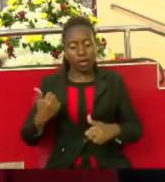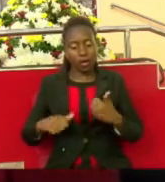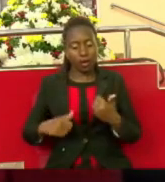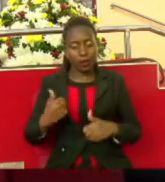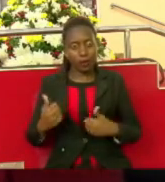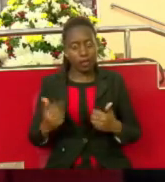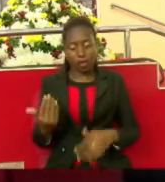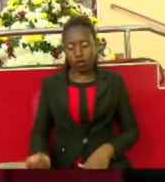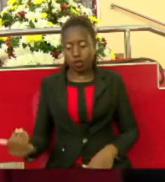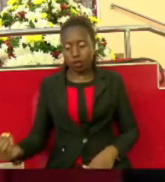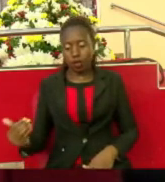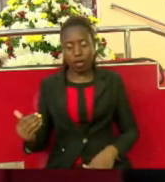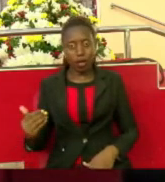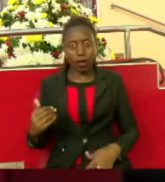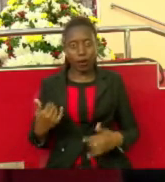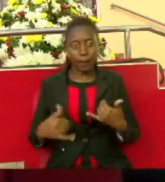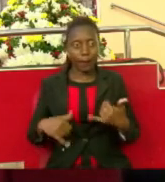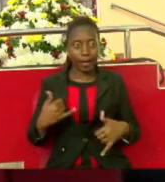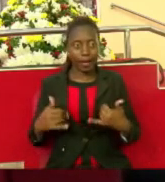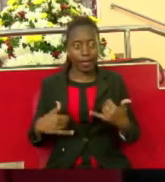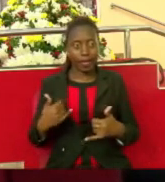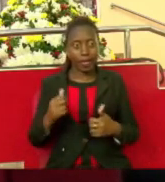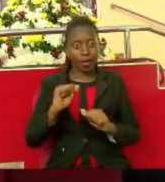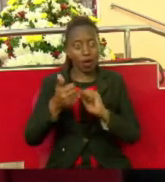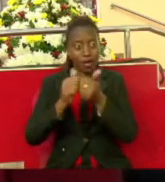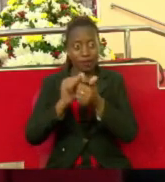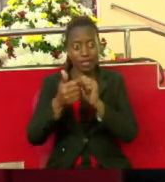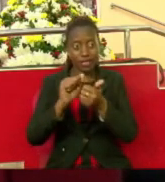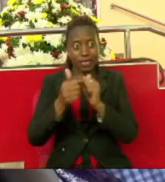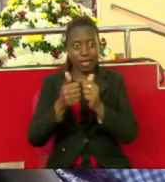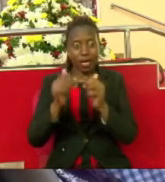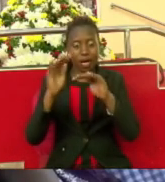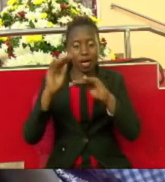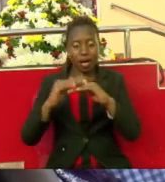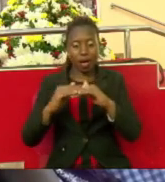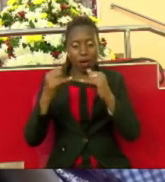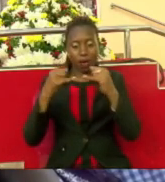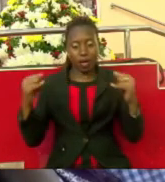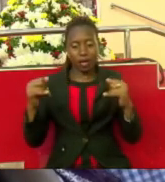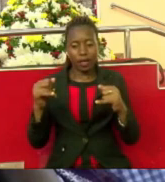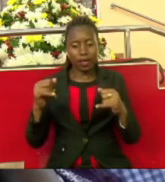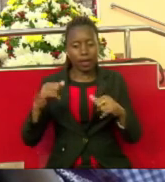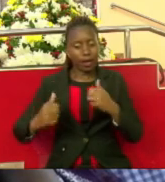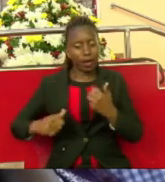after globally. Online games are watched by more than 100 million people.